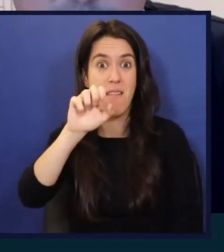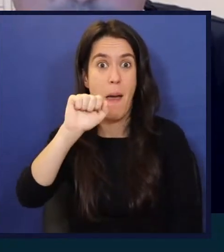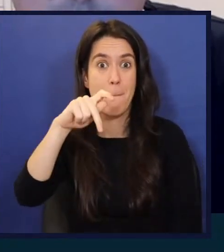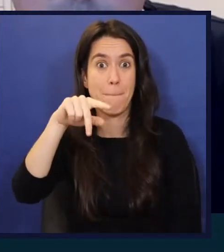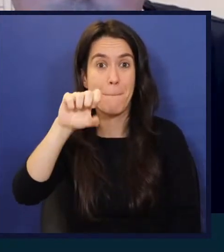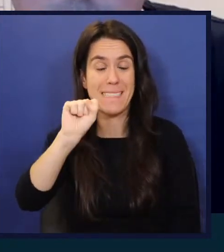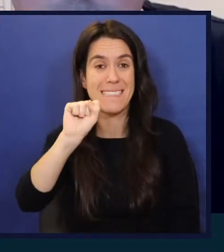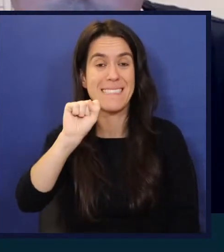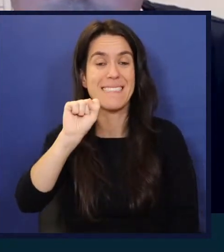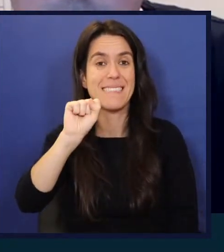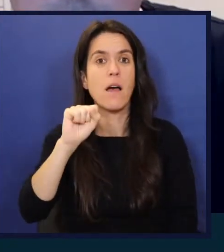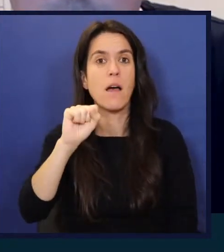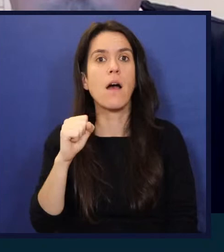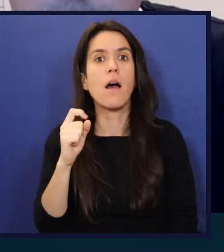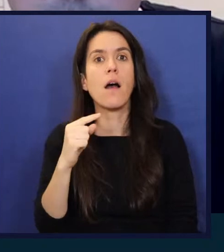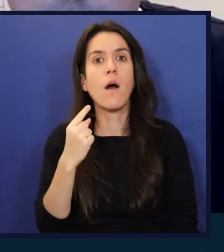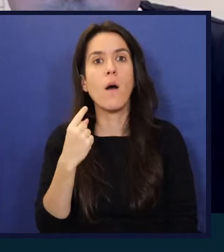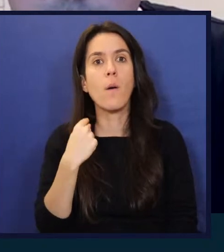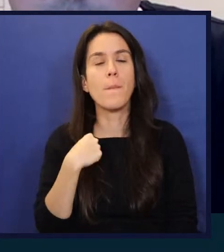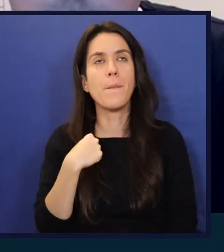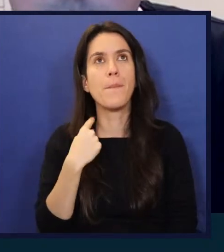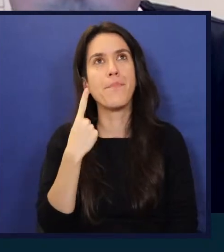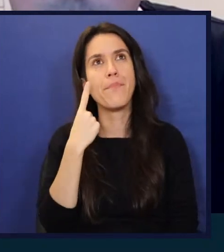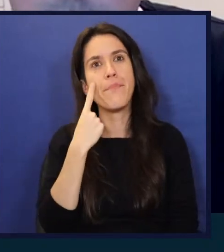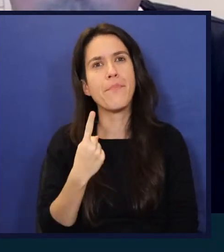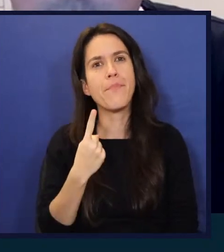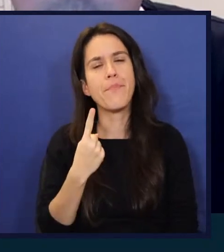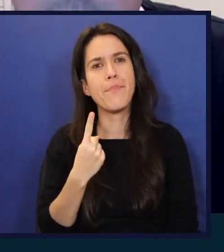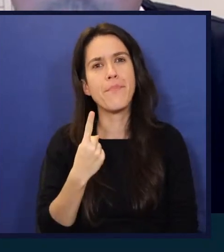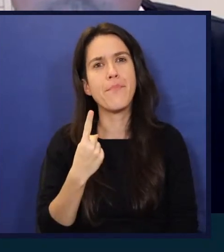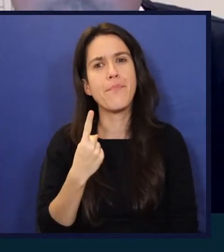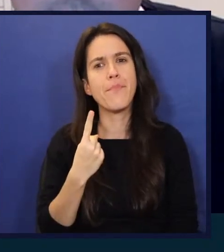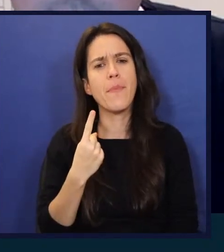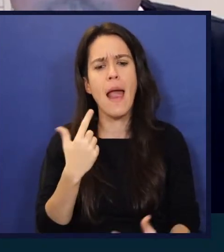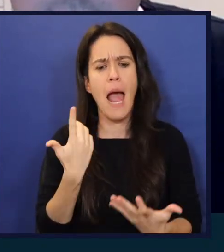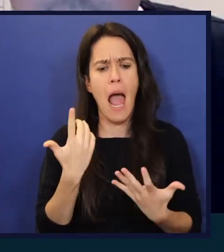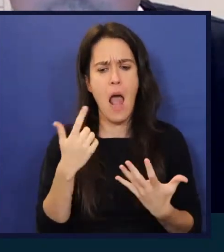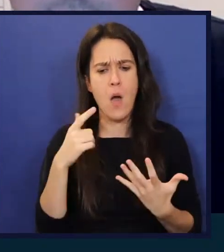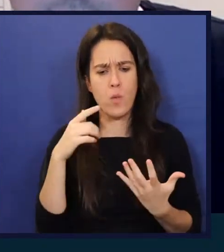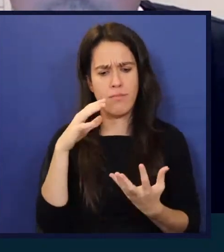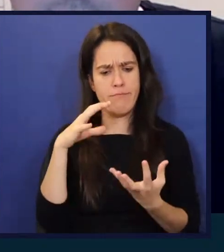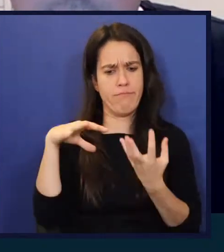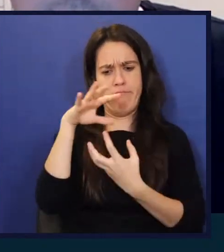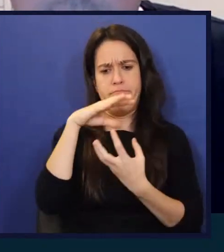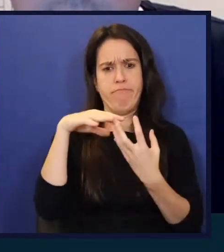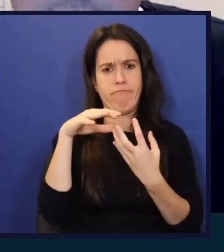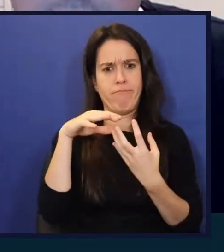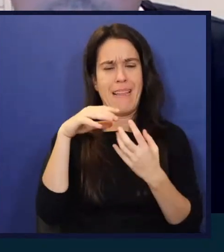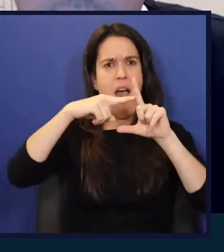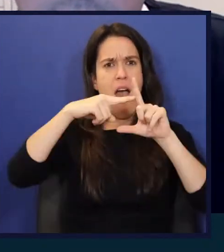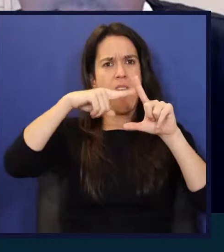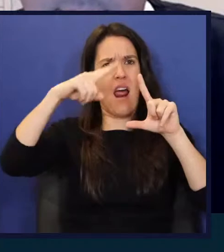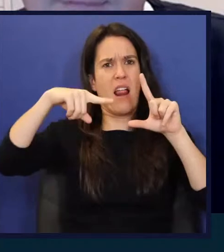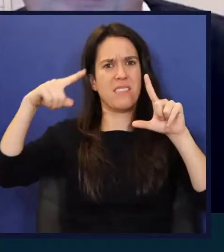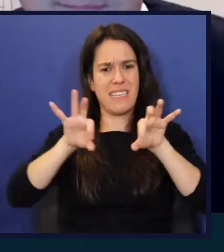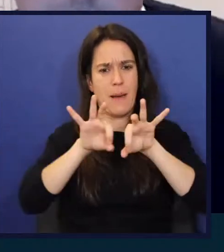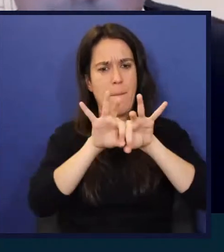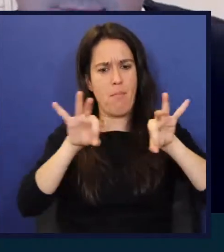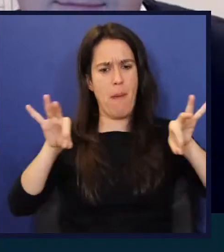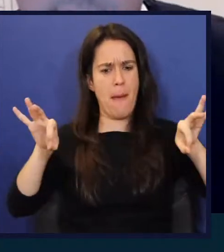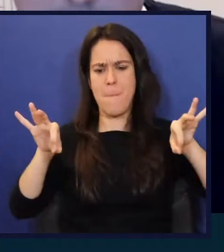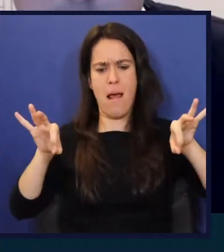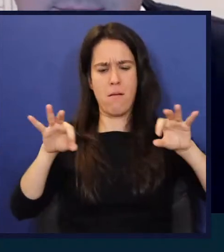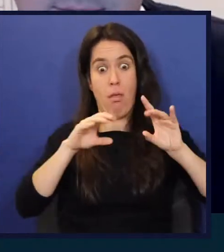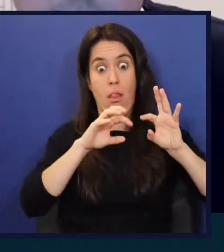was, across the board, like how do we simplify everything that happens in the analytics pipeline with a single product, right?